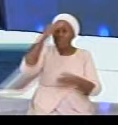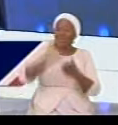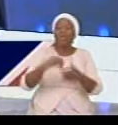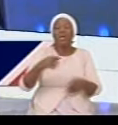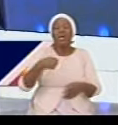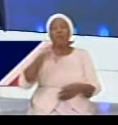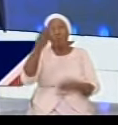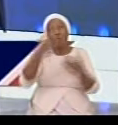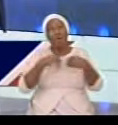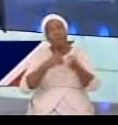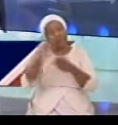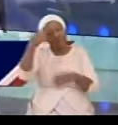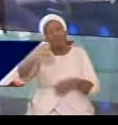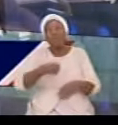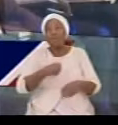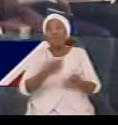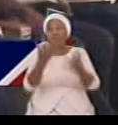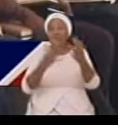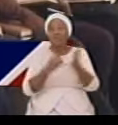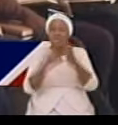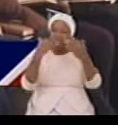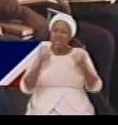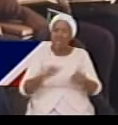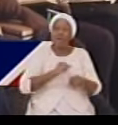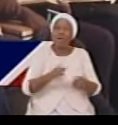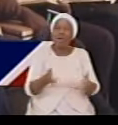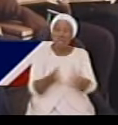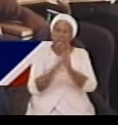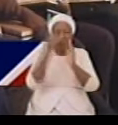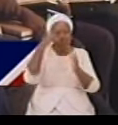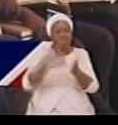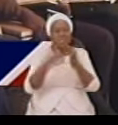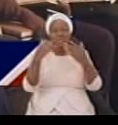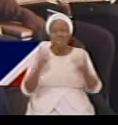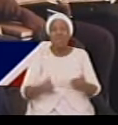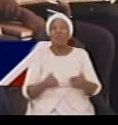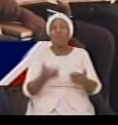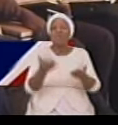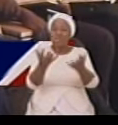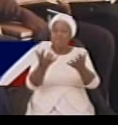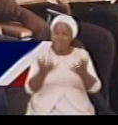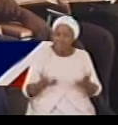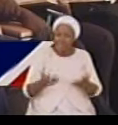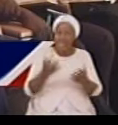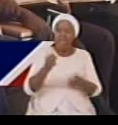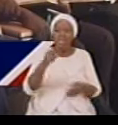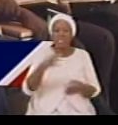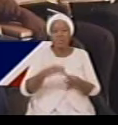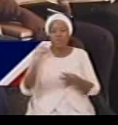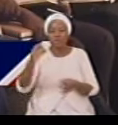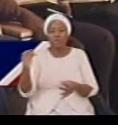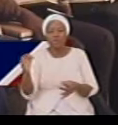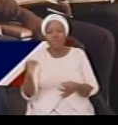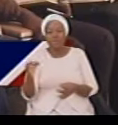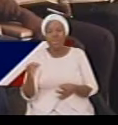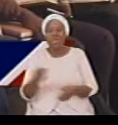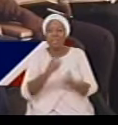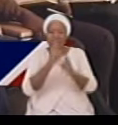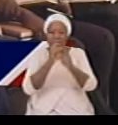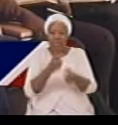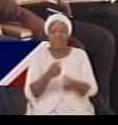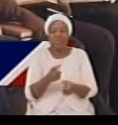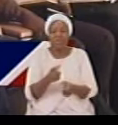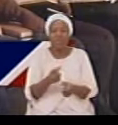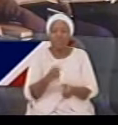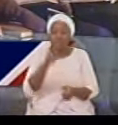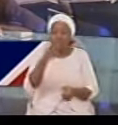I desire it now. I demand it now. Desire spiritual gifts.